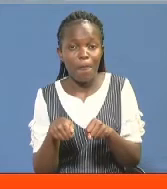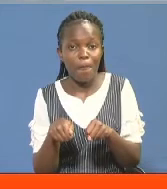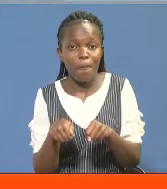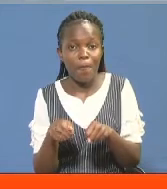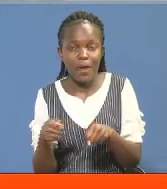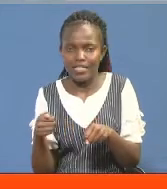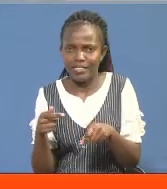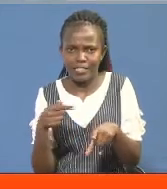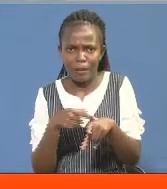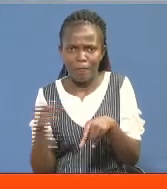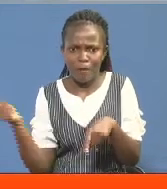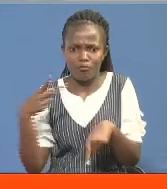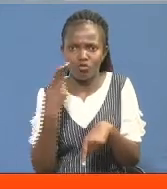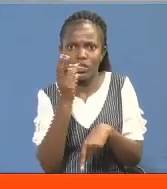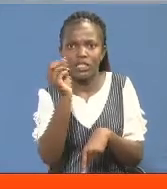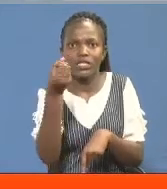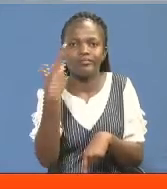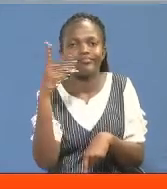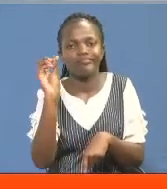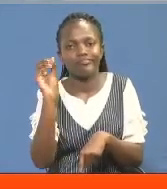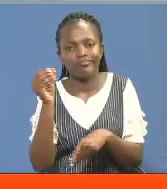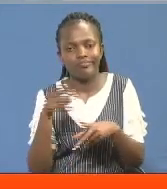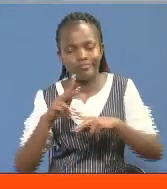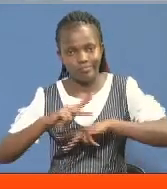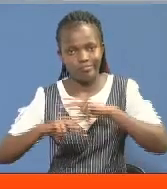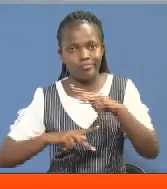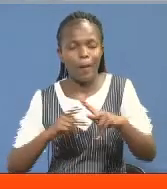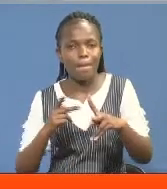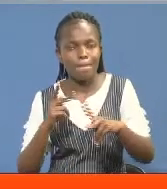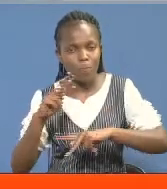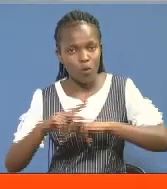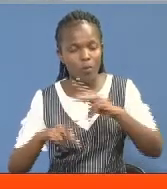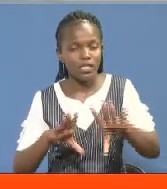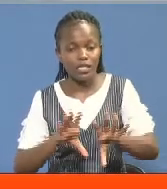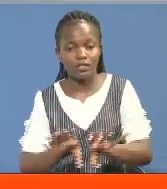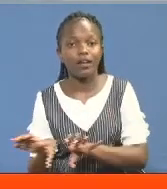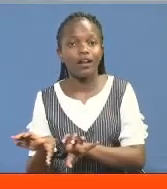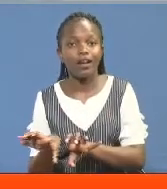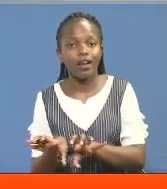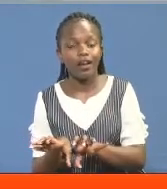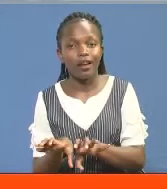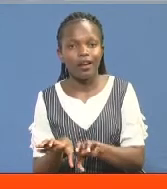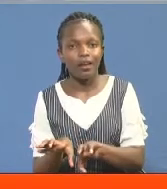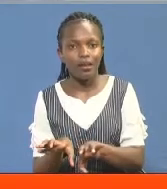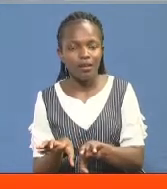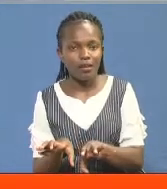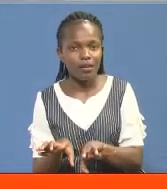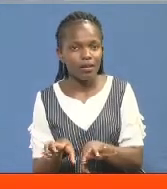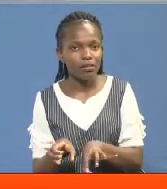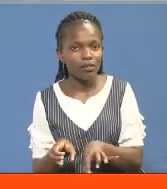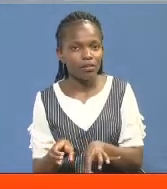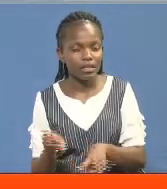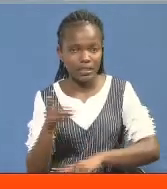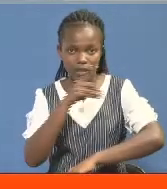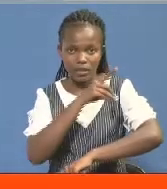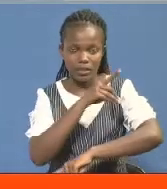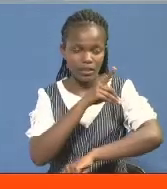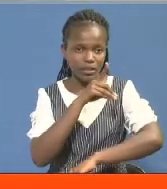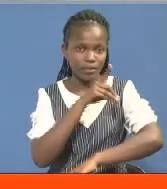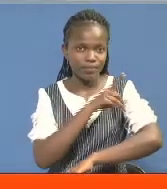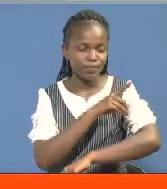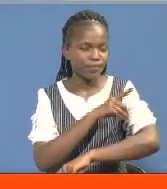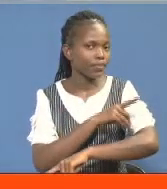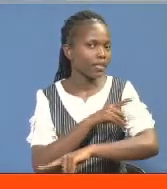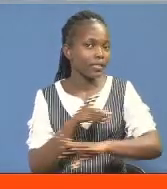came up with the 2010 Constitution, it was a process that was done not one day, not in a